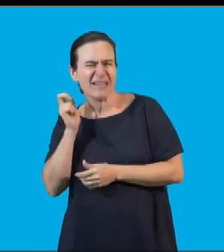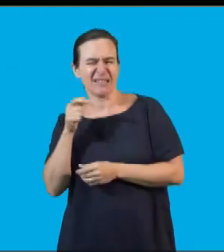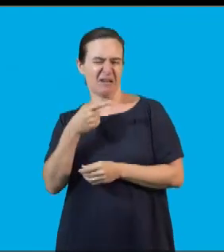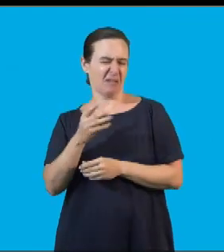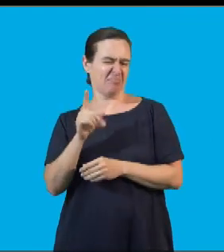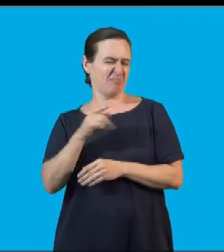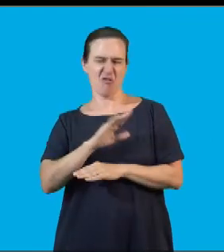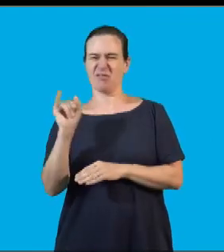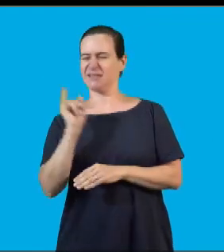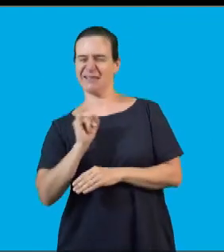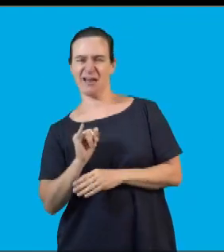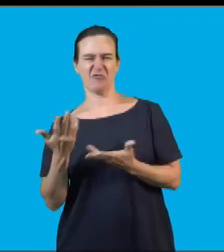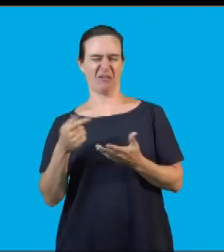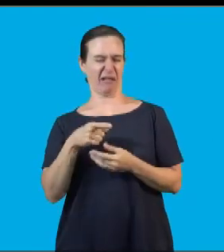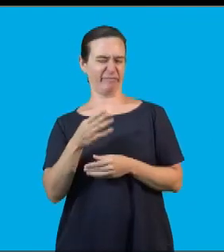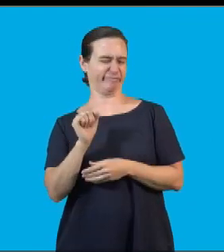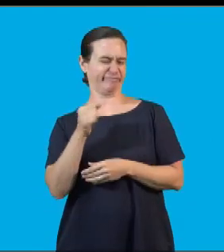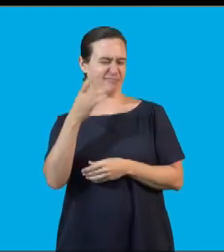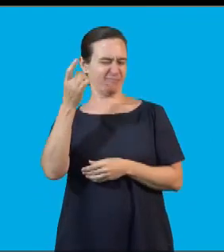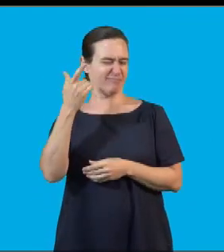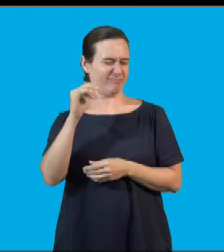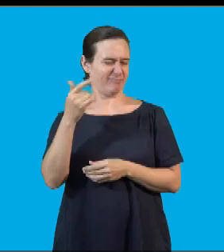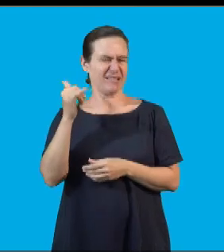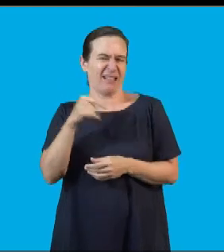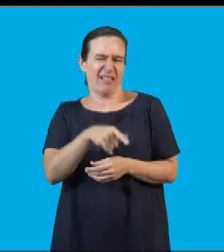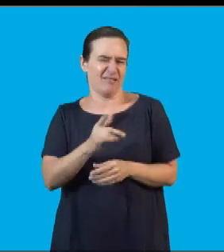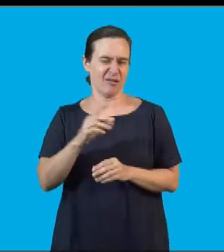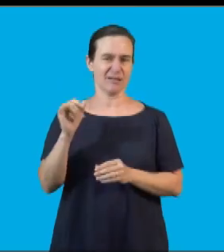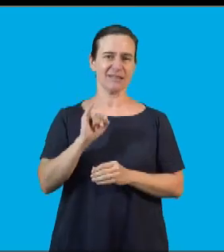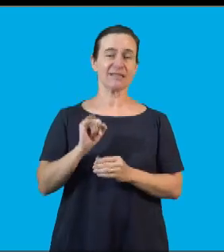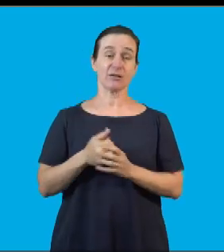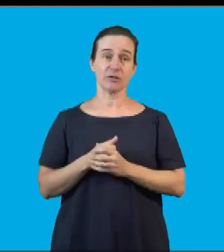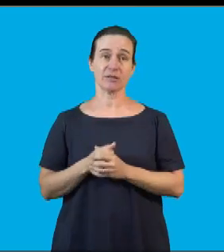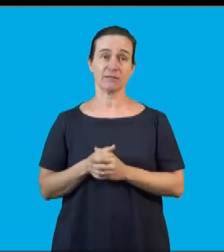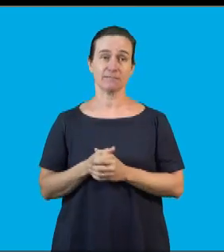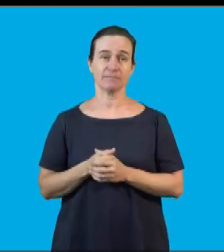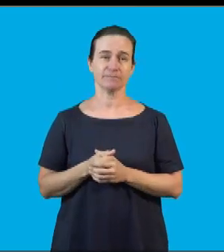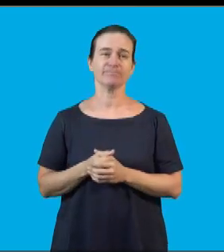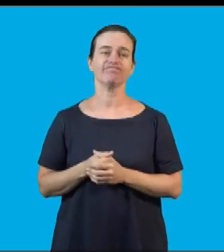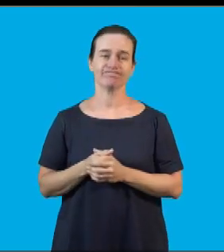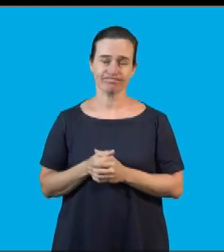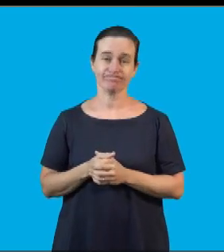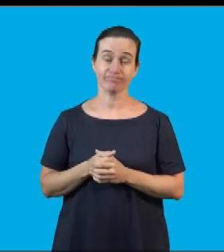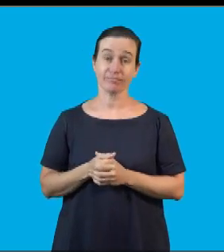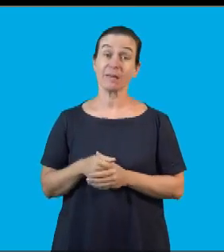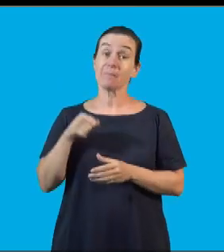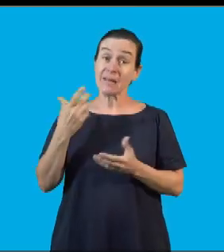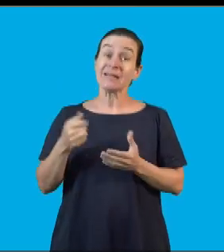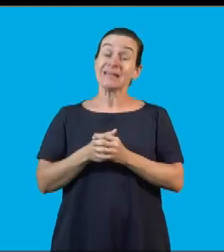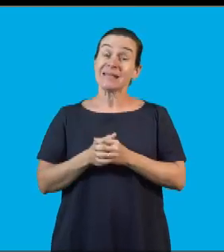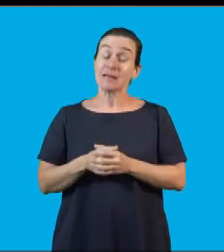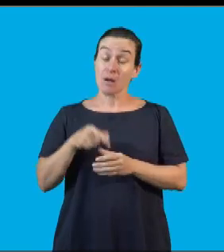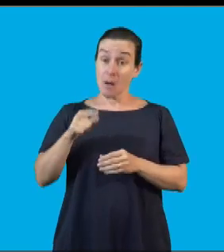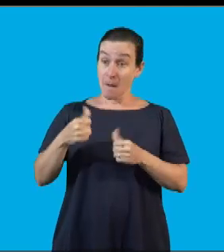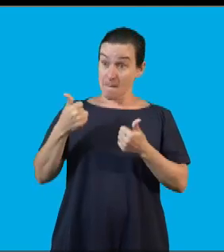is slightly one serious, so I'm scanning quickly through the text and I'm finding it. The view that listening is cheating prevails,